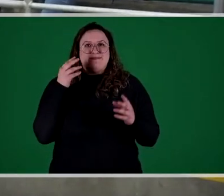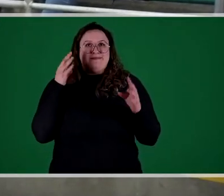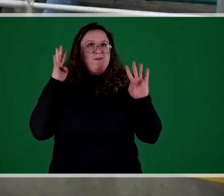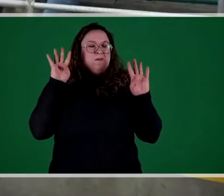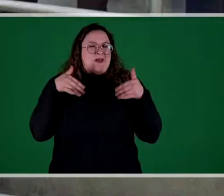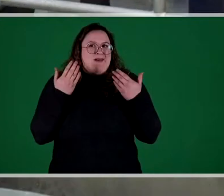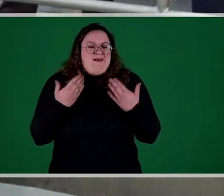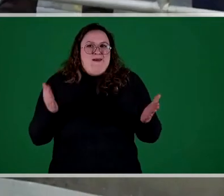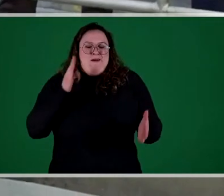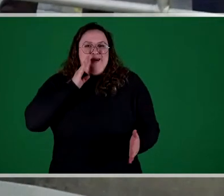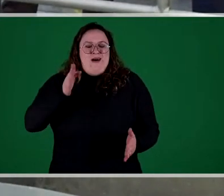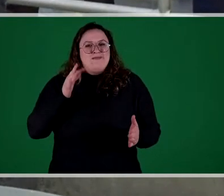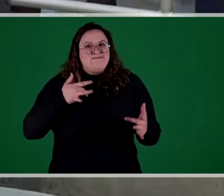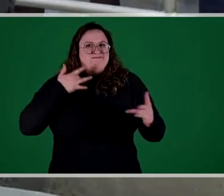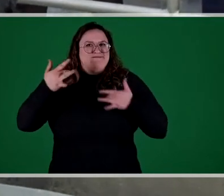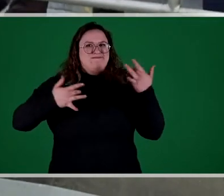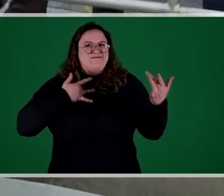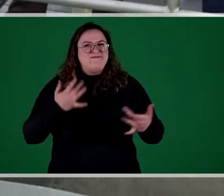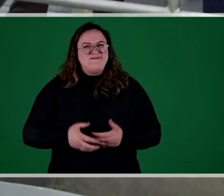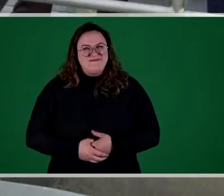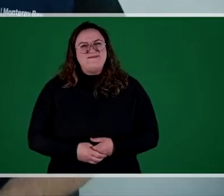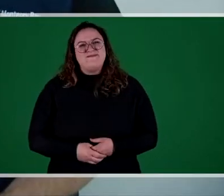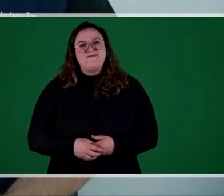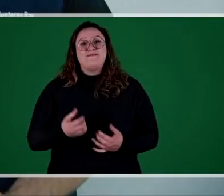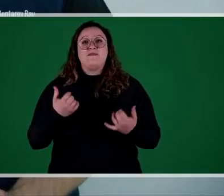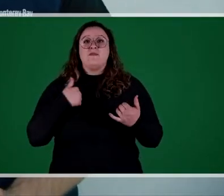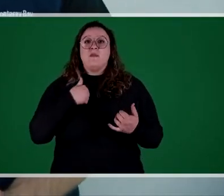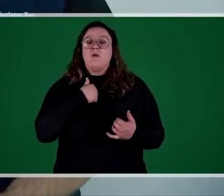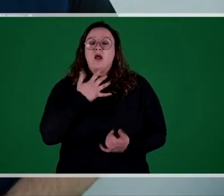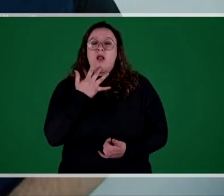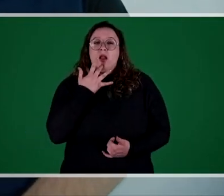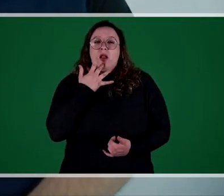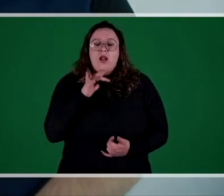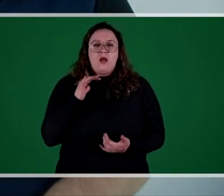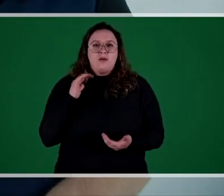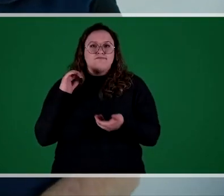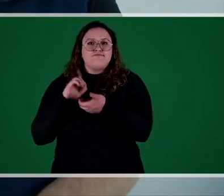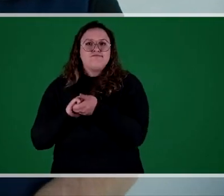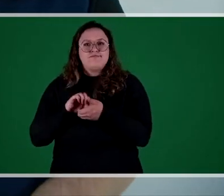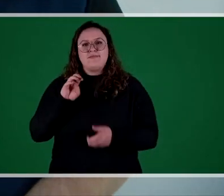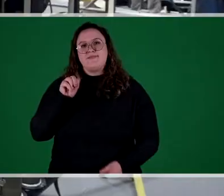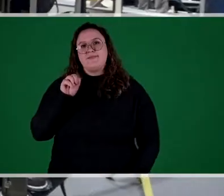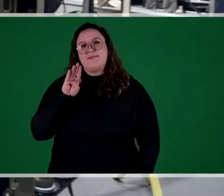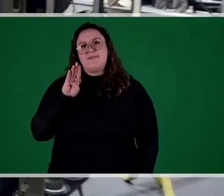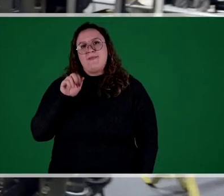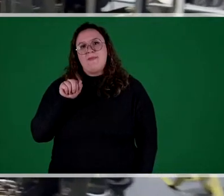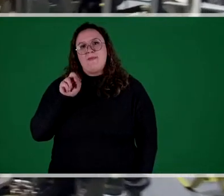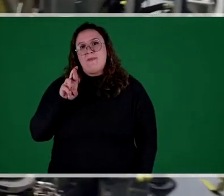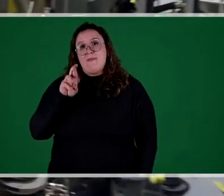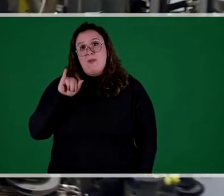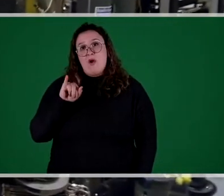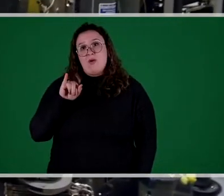Oh man. We're really fortunate to be out with the Monterey Bay Aquarium Research Institute, who's